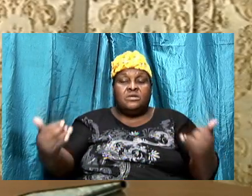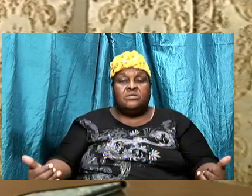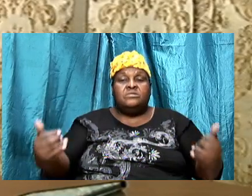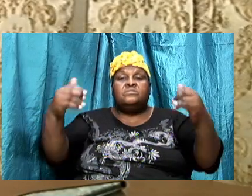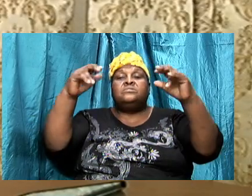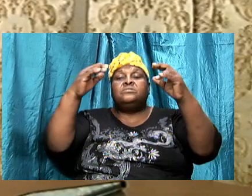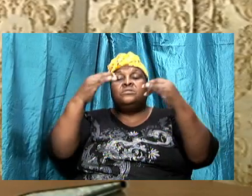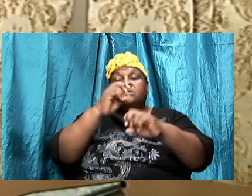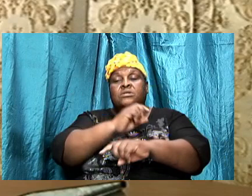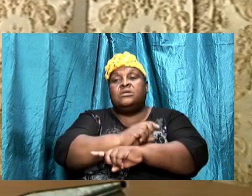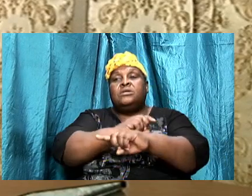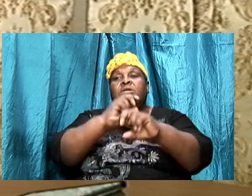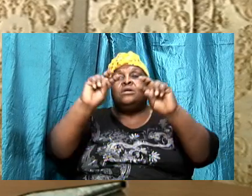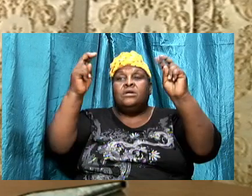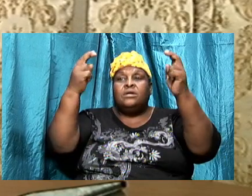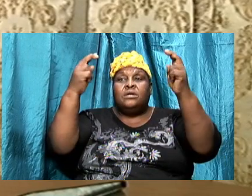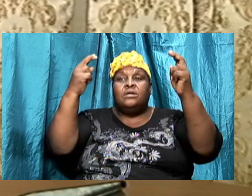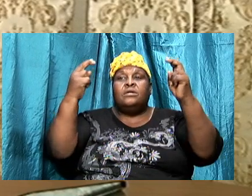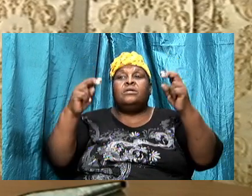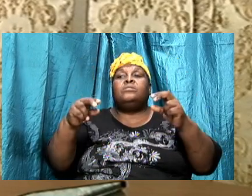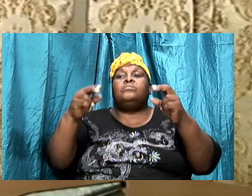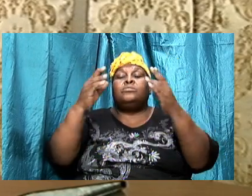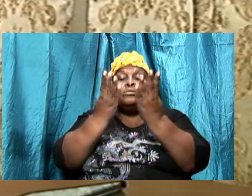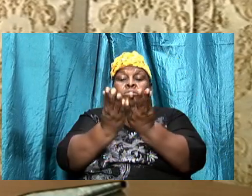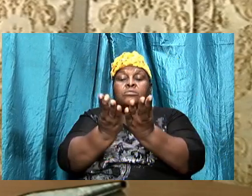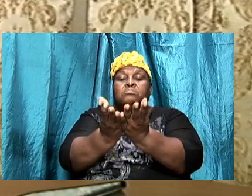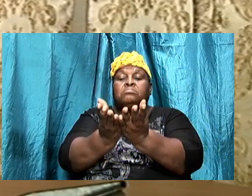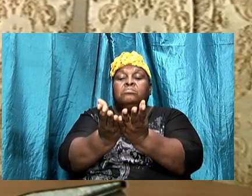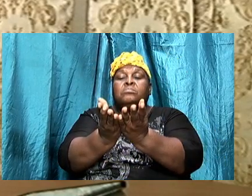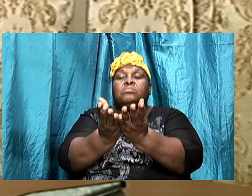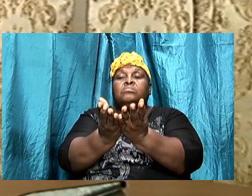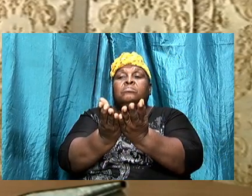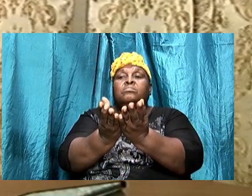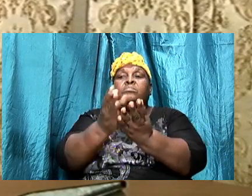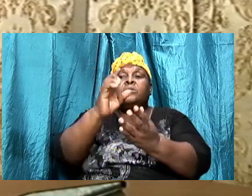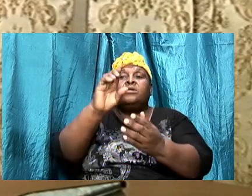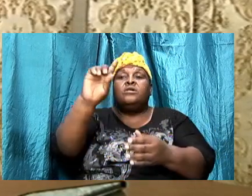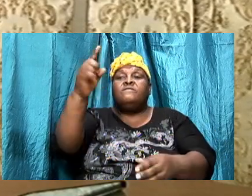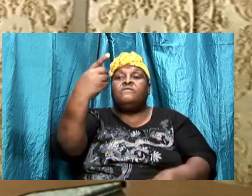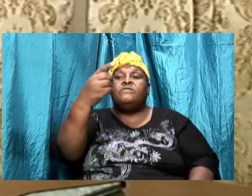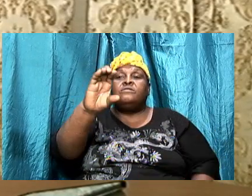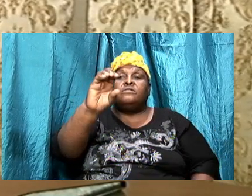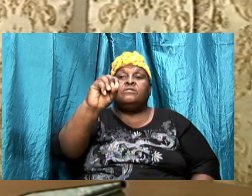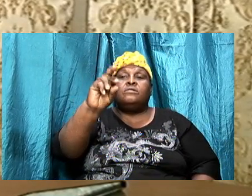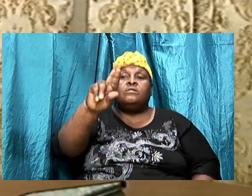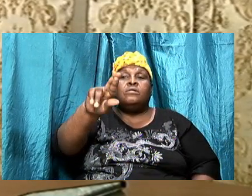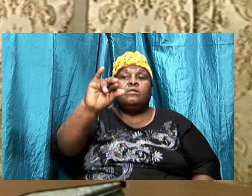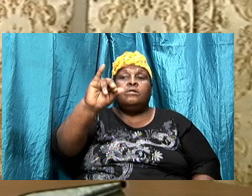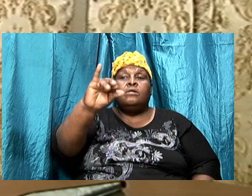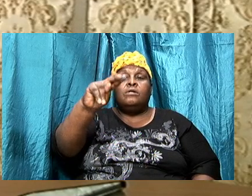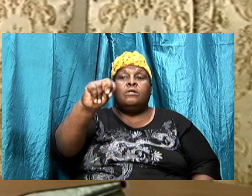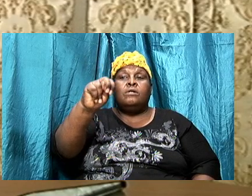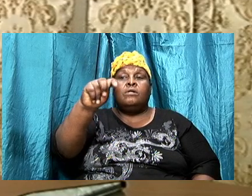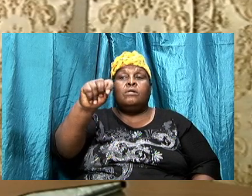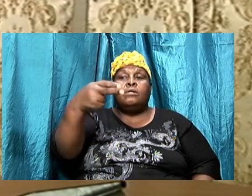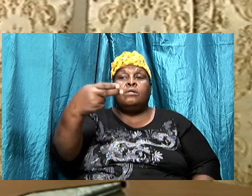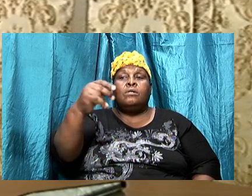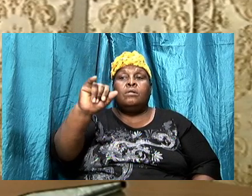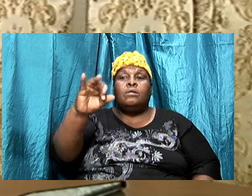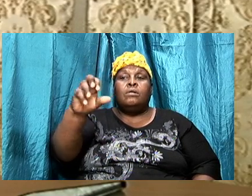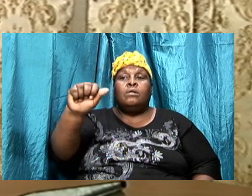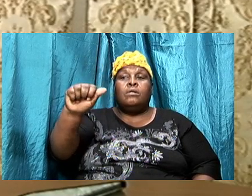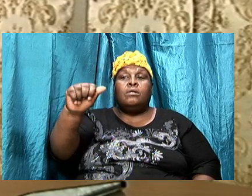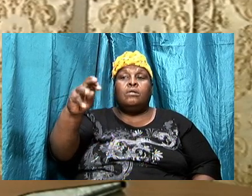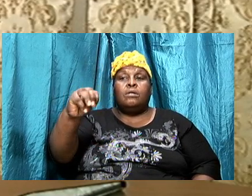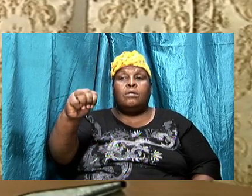lesson, or in today's Bible study, we'll be looking at the book of 1 Corinthians. But let us pray